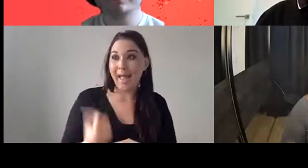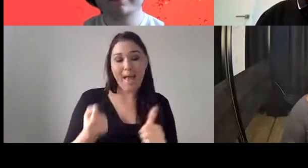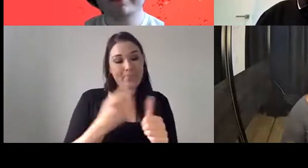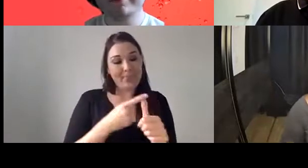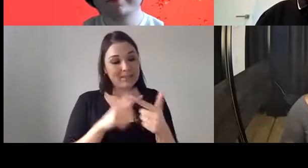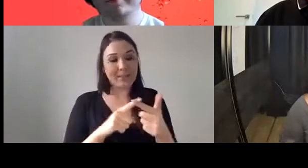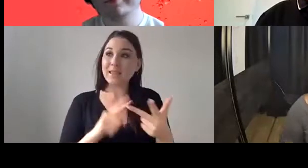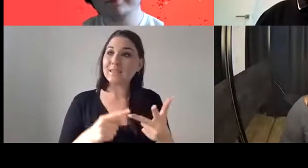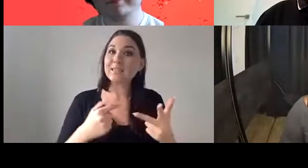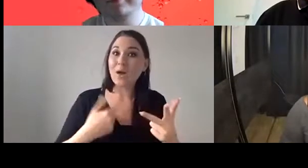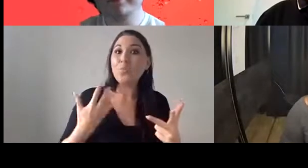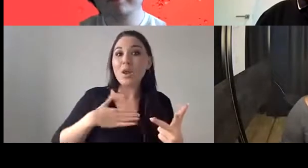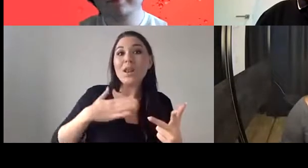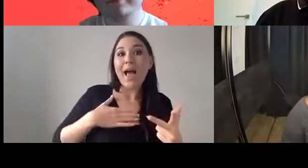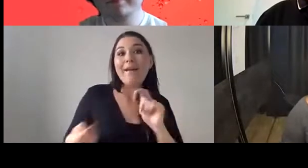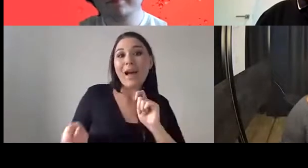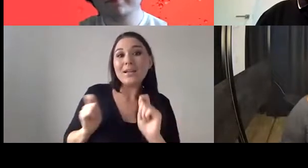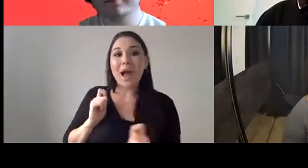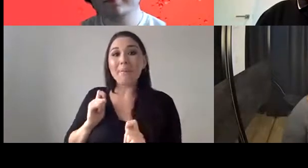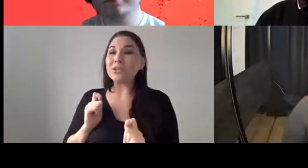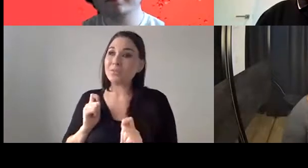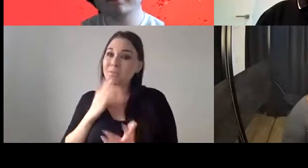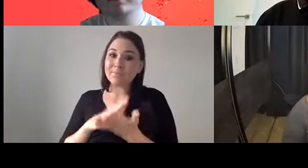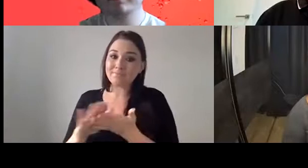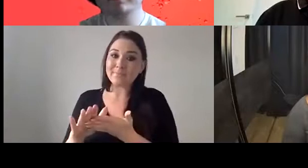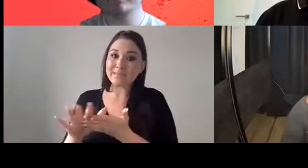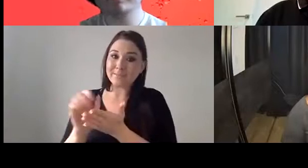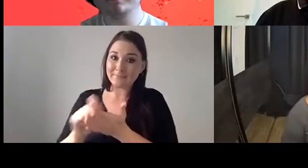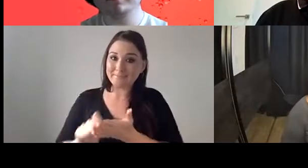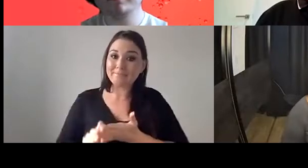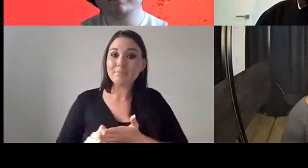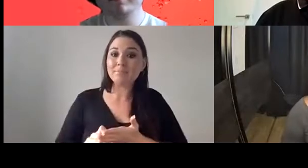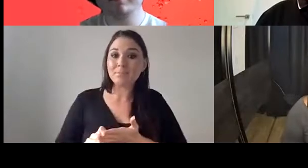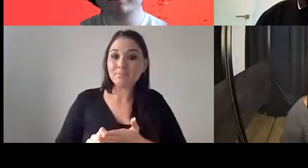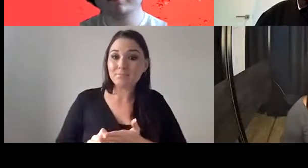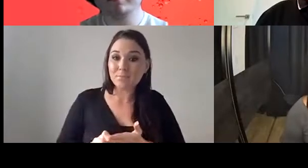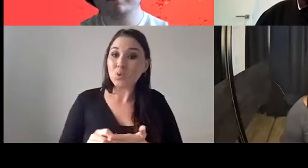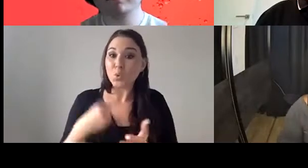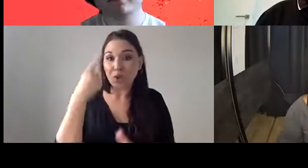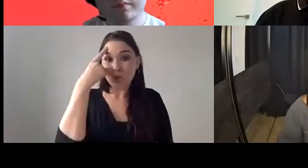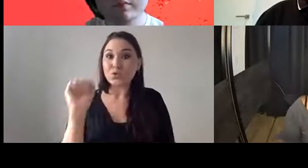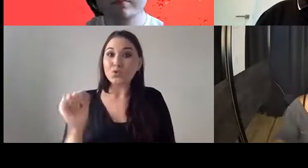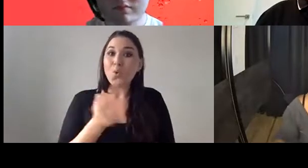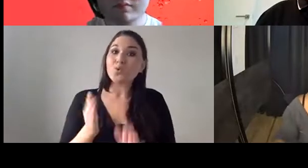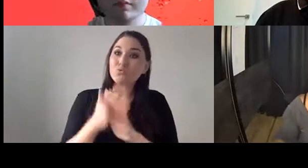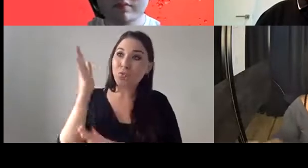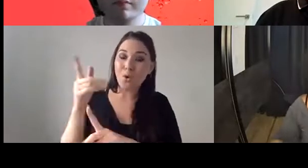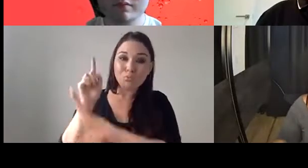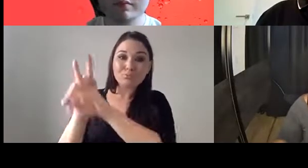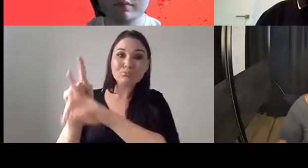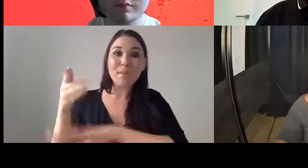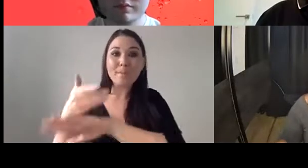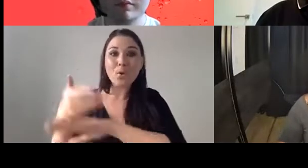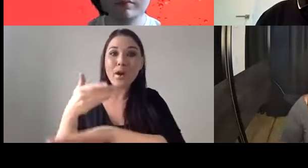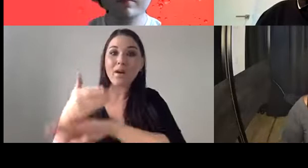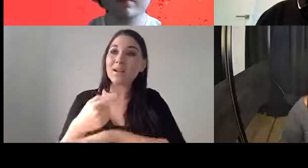You should be able to just come to your employer and say, I will need this accommodation because it will help me to